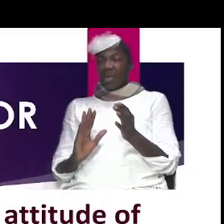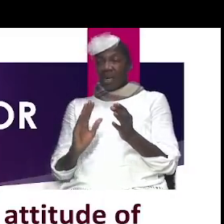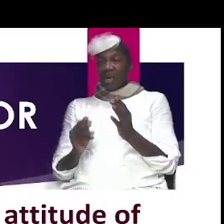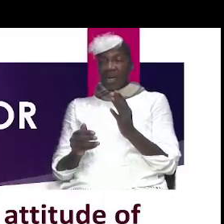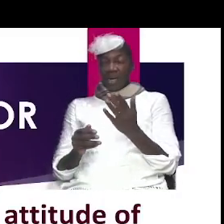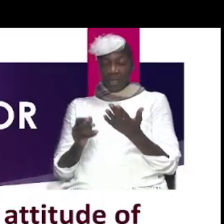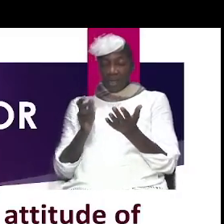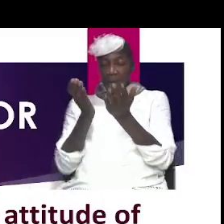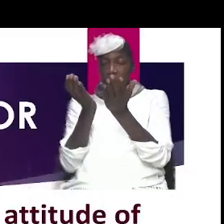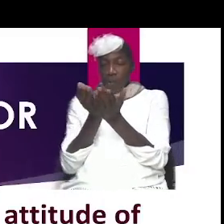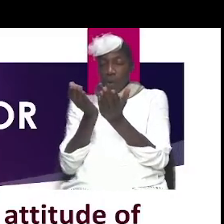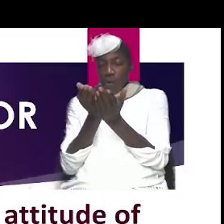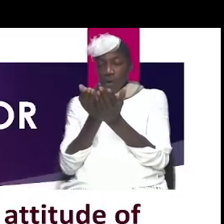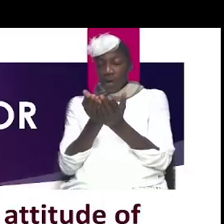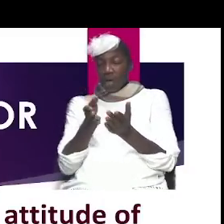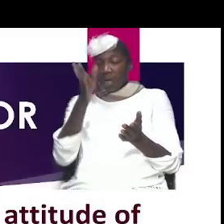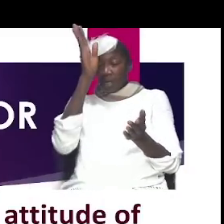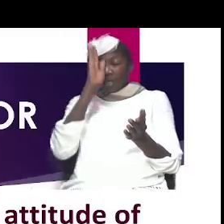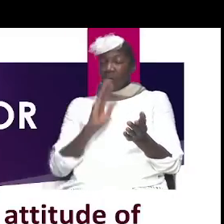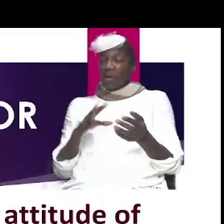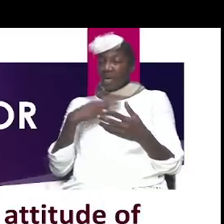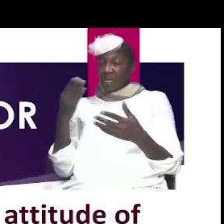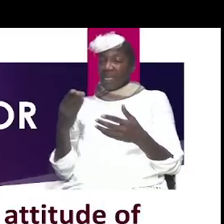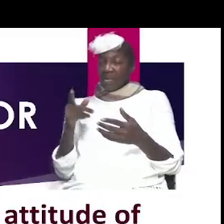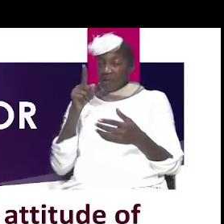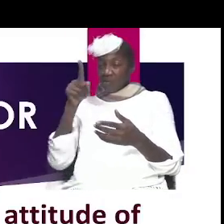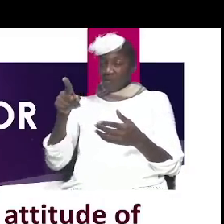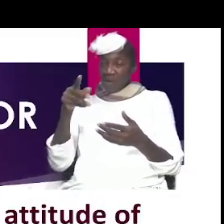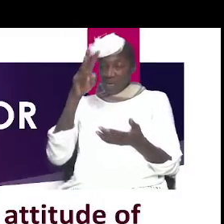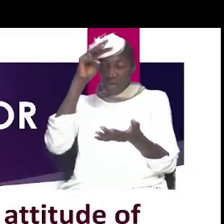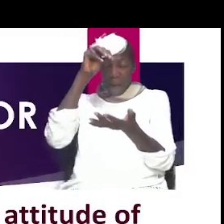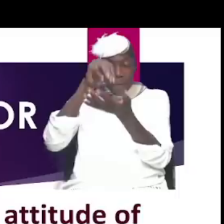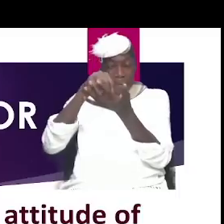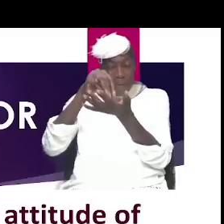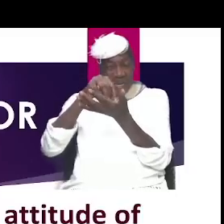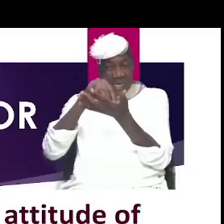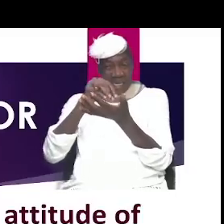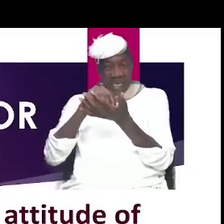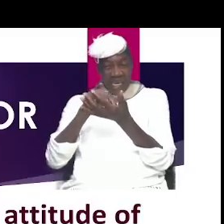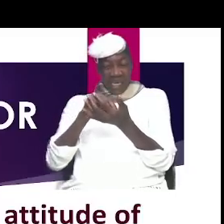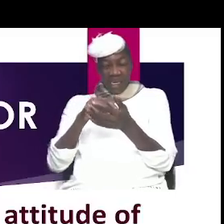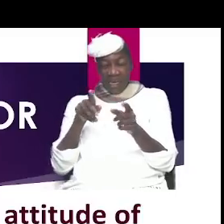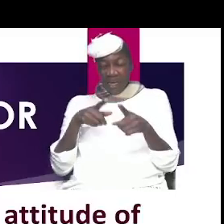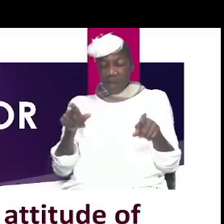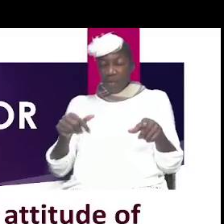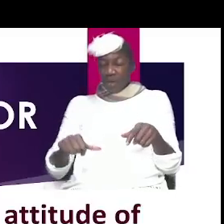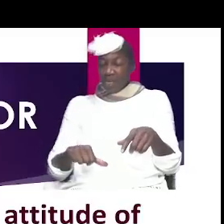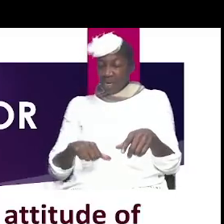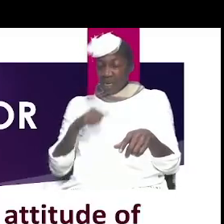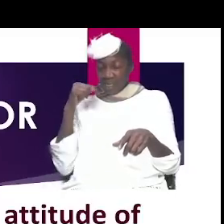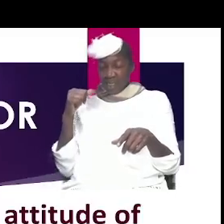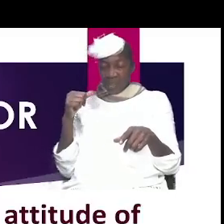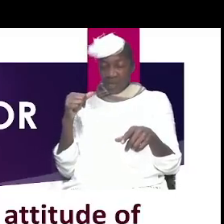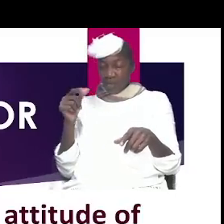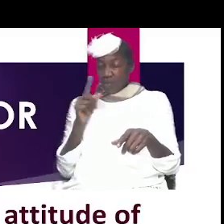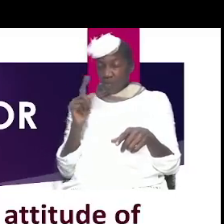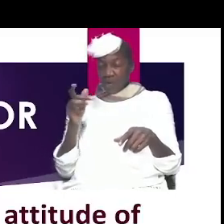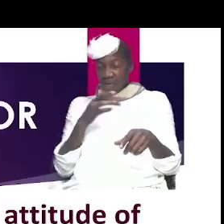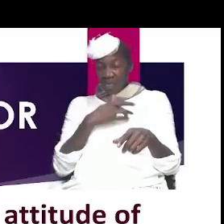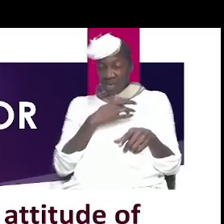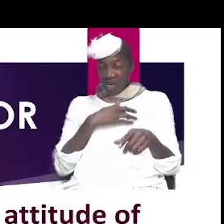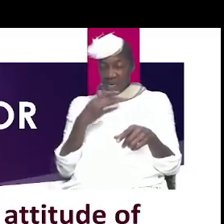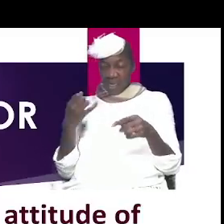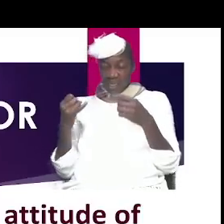$1 million, even though it's $10 input in the plate. It is what the attitude is. It is where the heart